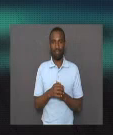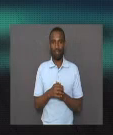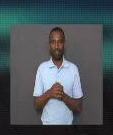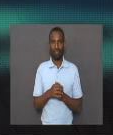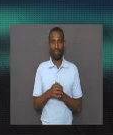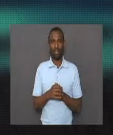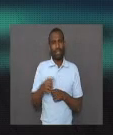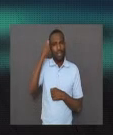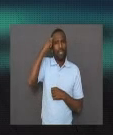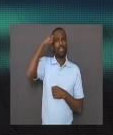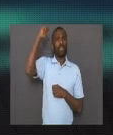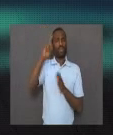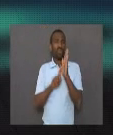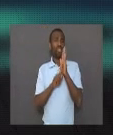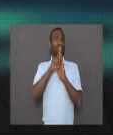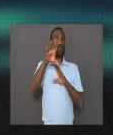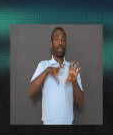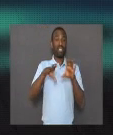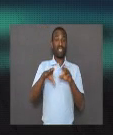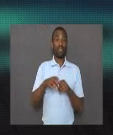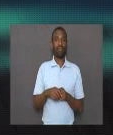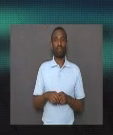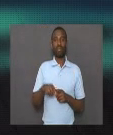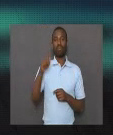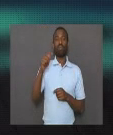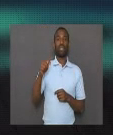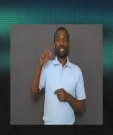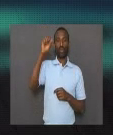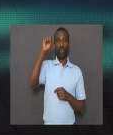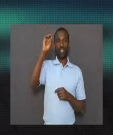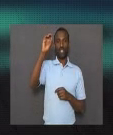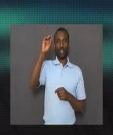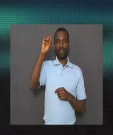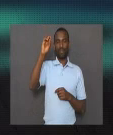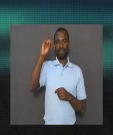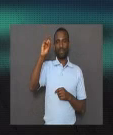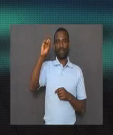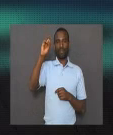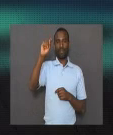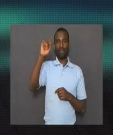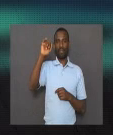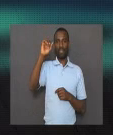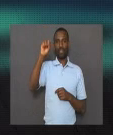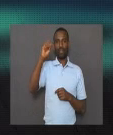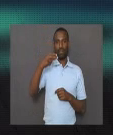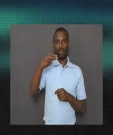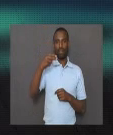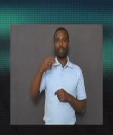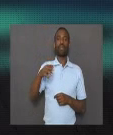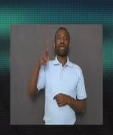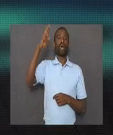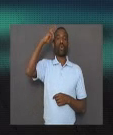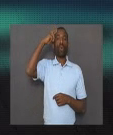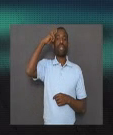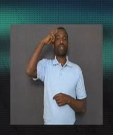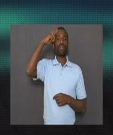The theory was developed by Scottish botanist Robert Brown in